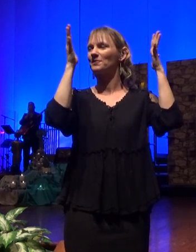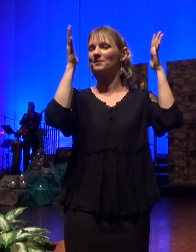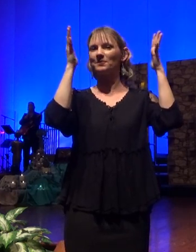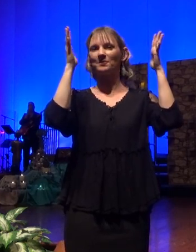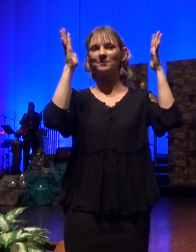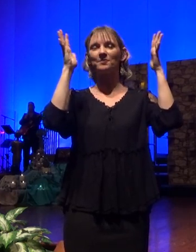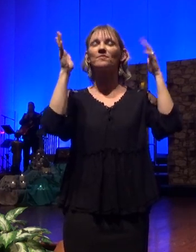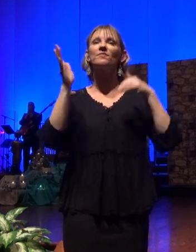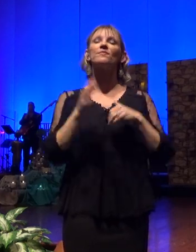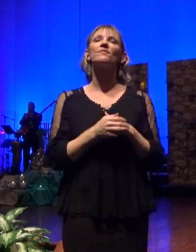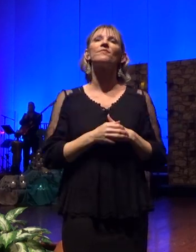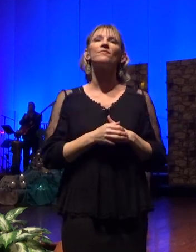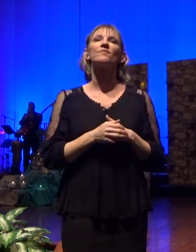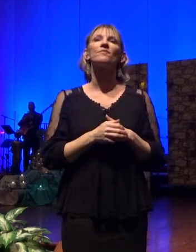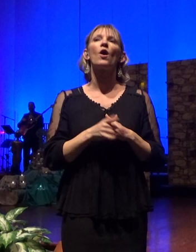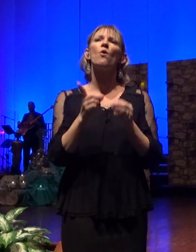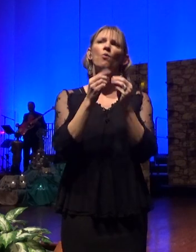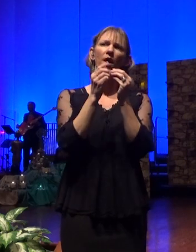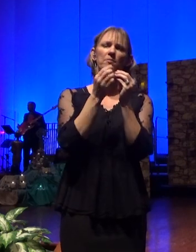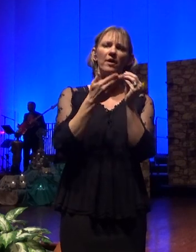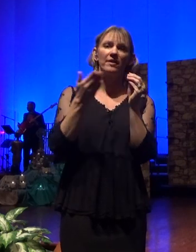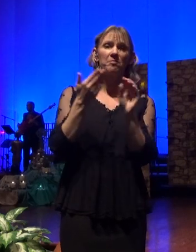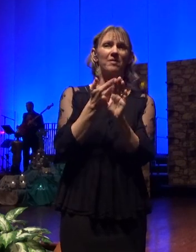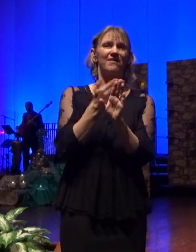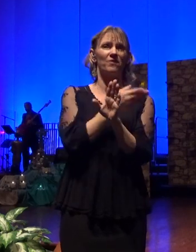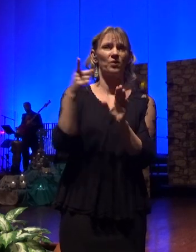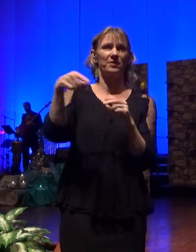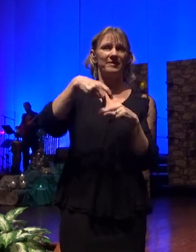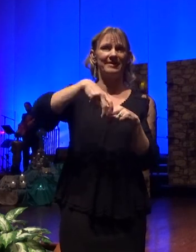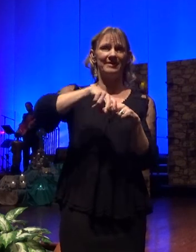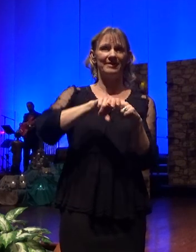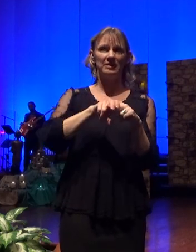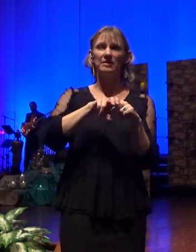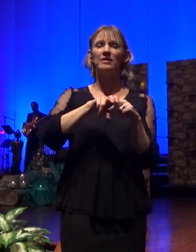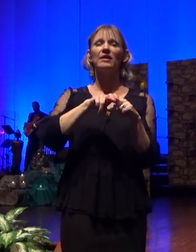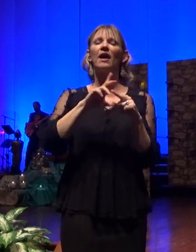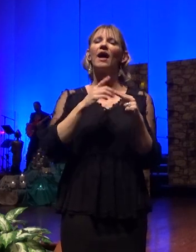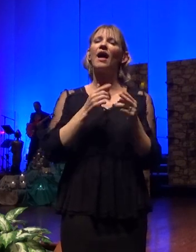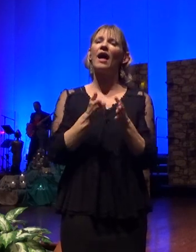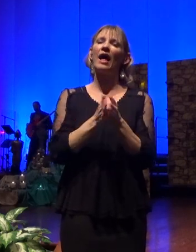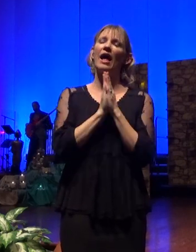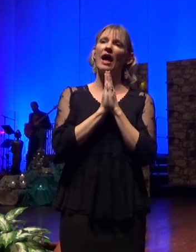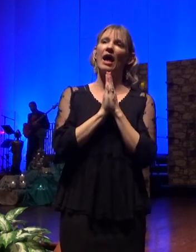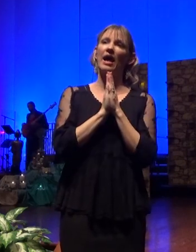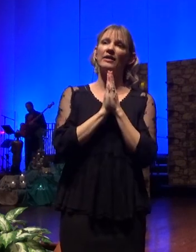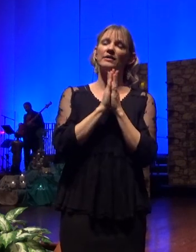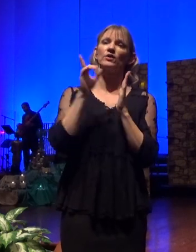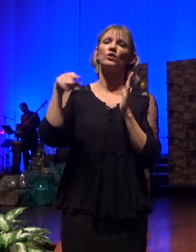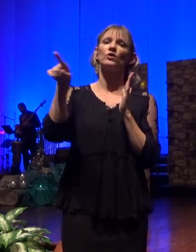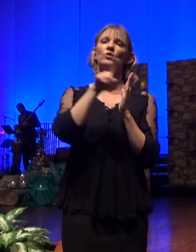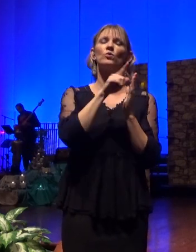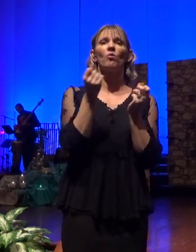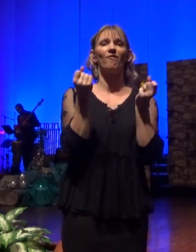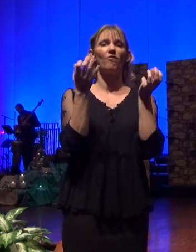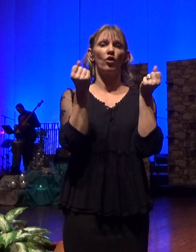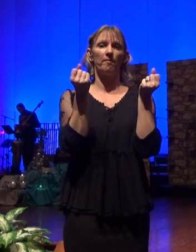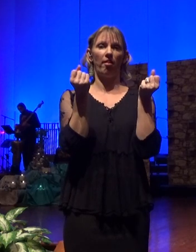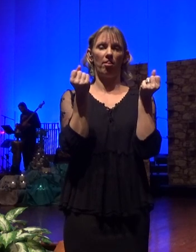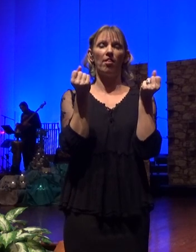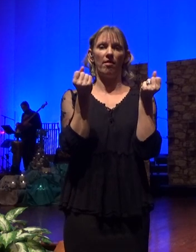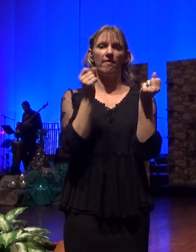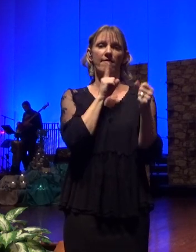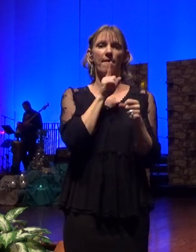And one more thing before you sit down. We would ask you to make a verbal commitment today to